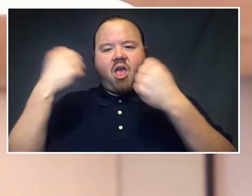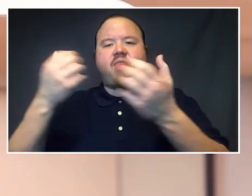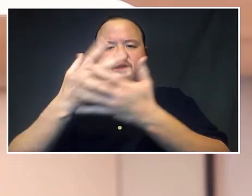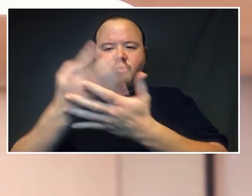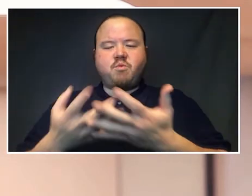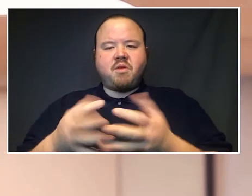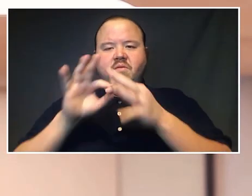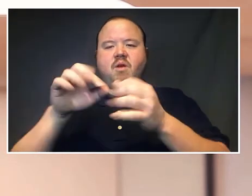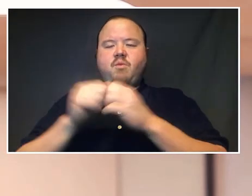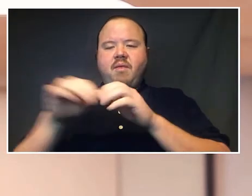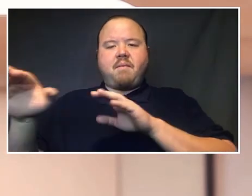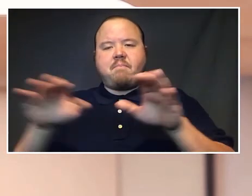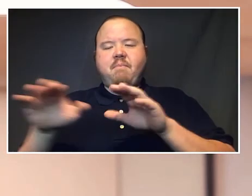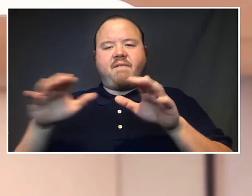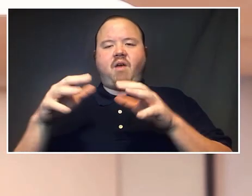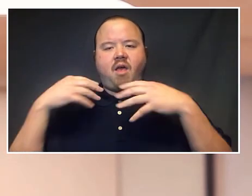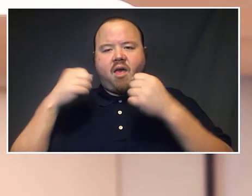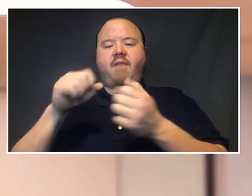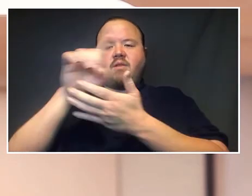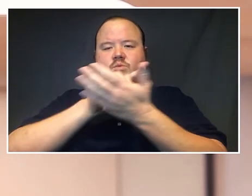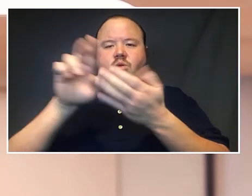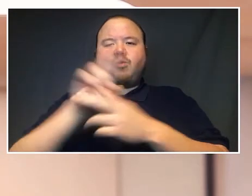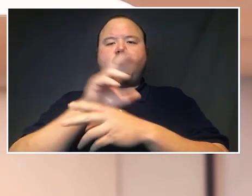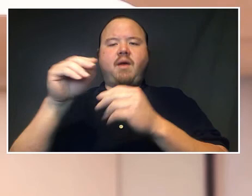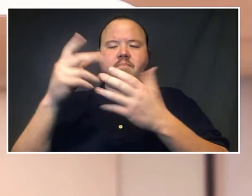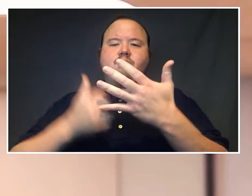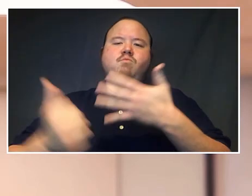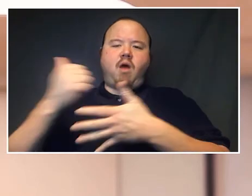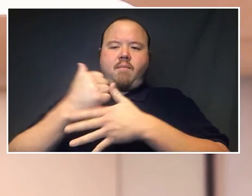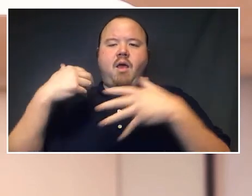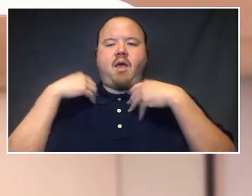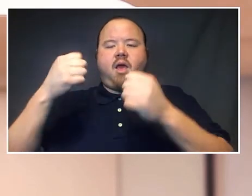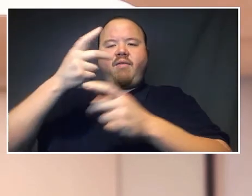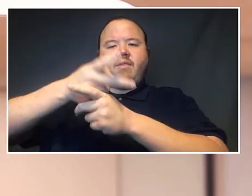to behavioral health, substance use, and primary healthcare services.